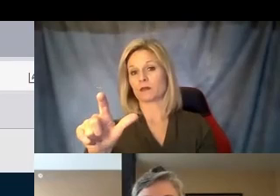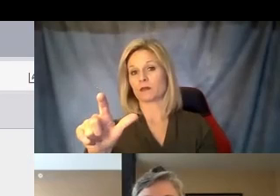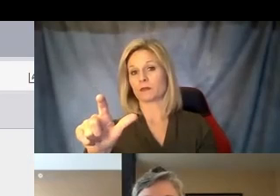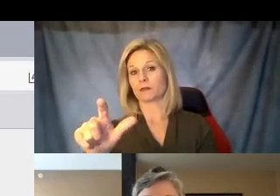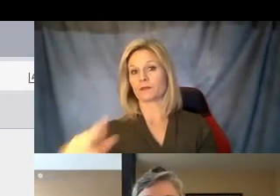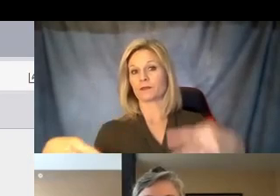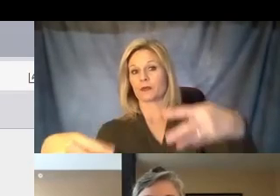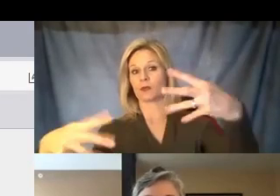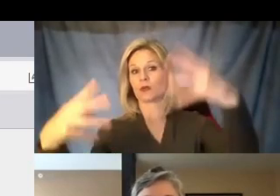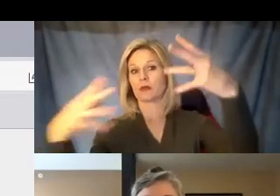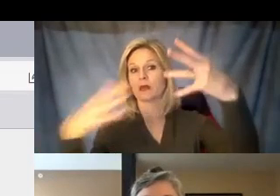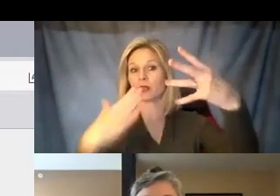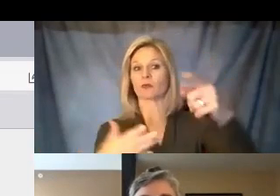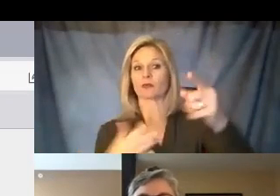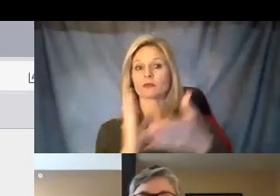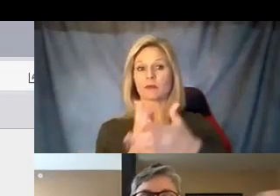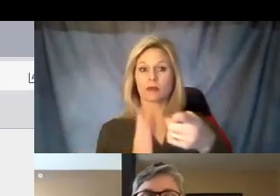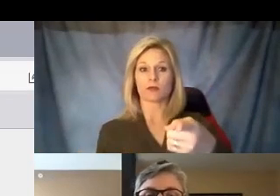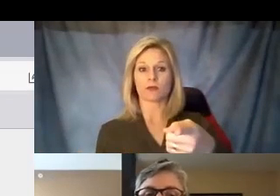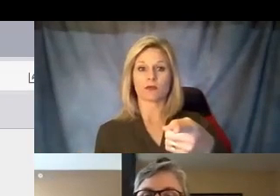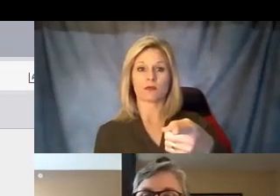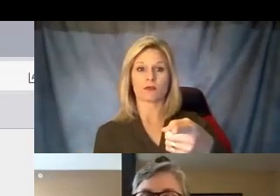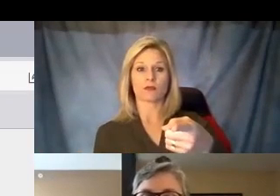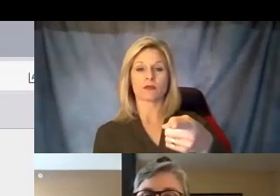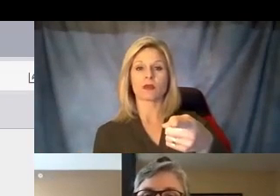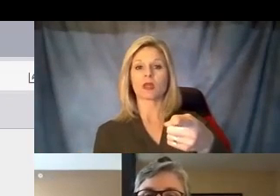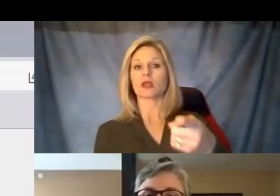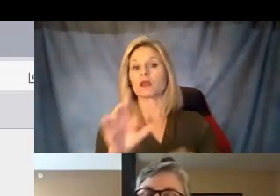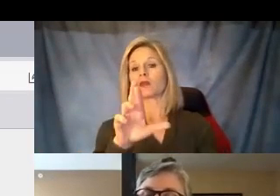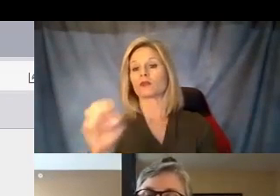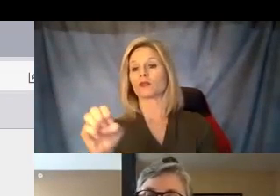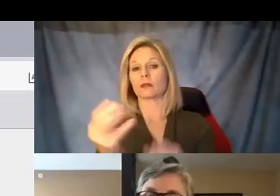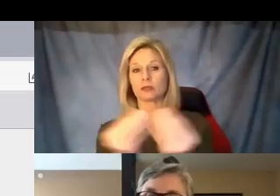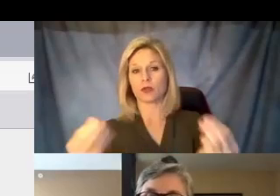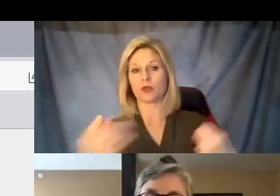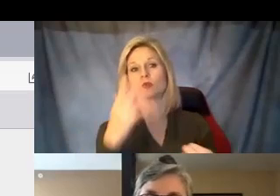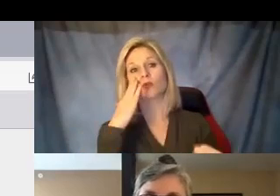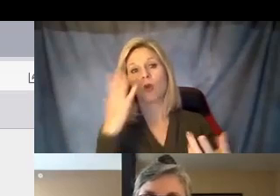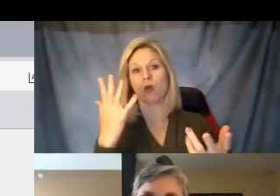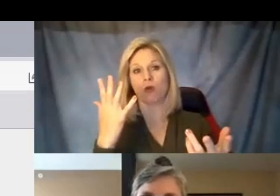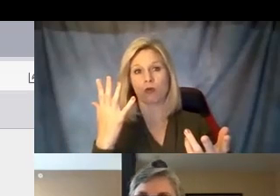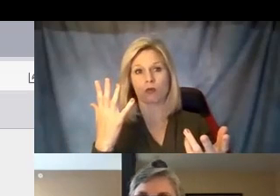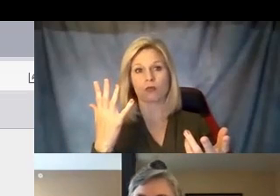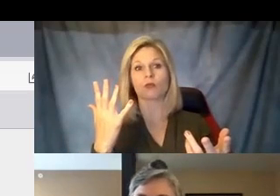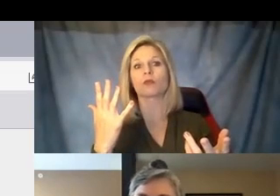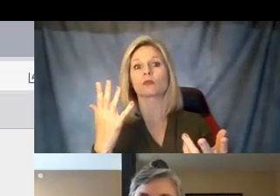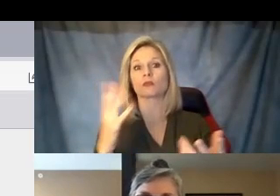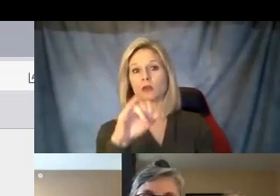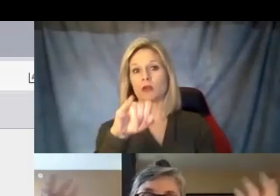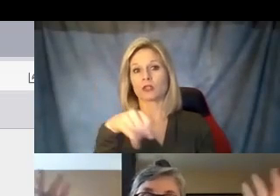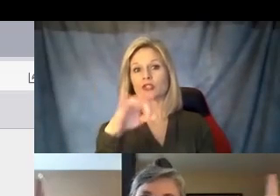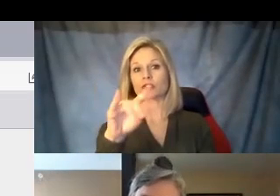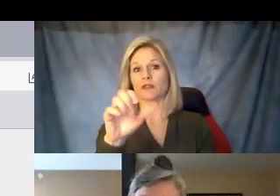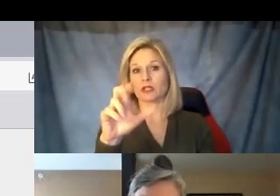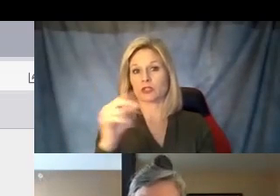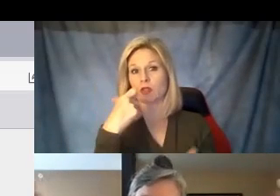scroll up. Thank you. Stop right there. Just in the free materials, so that you know we have a justification letter. So if you're working with someone to be able